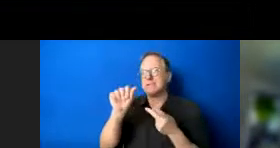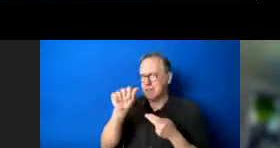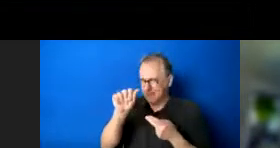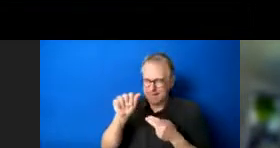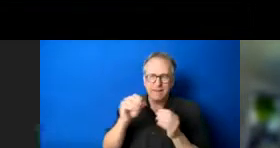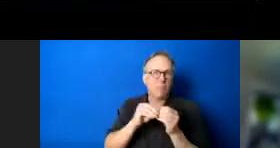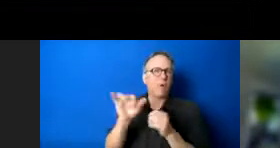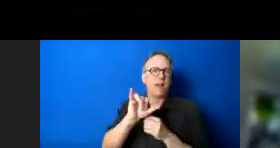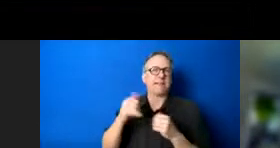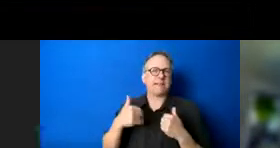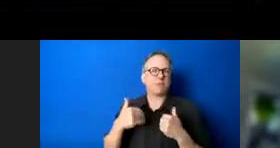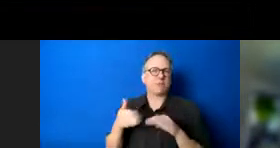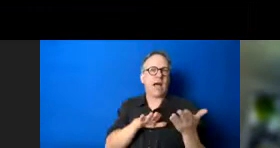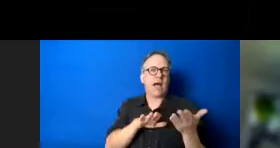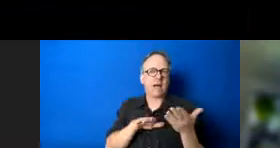So